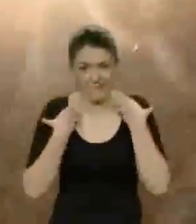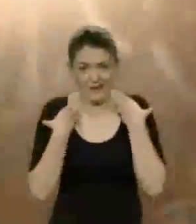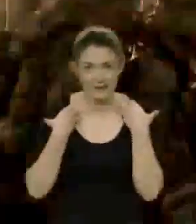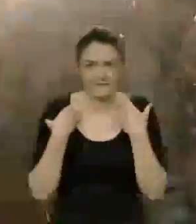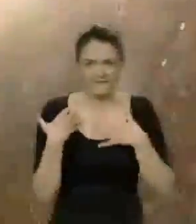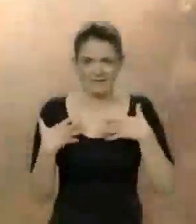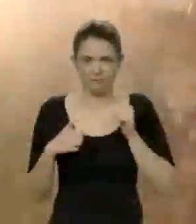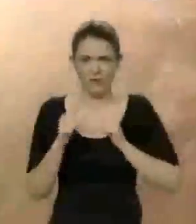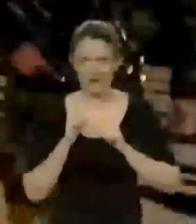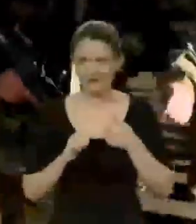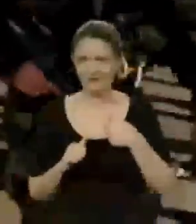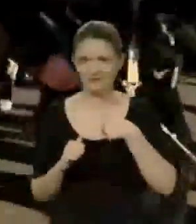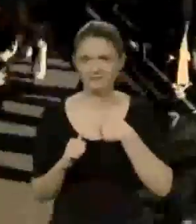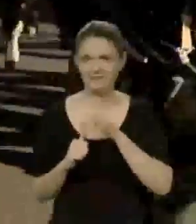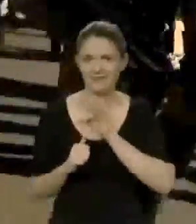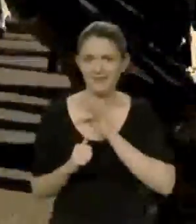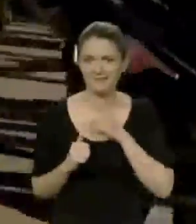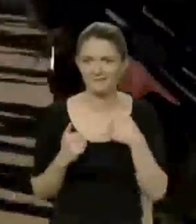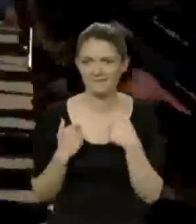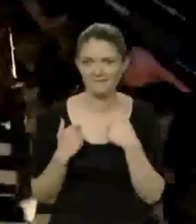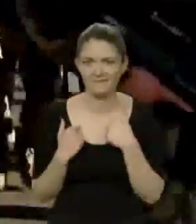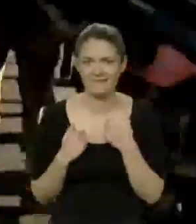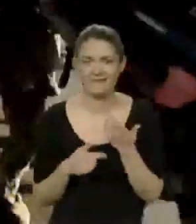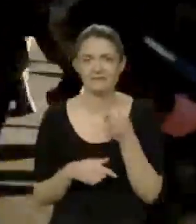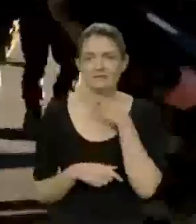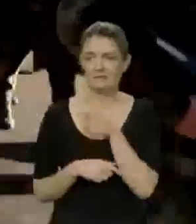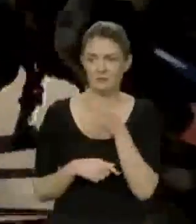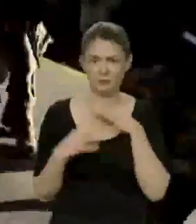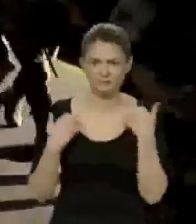Have a little pride in yourselves. Touch up, good man.